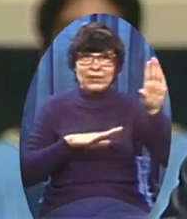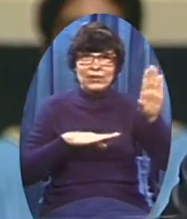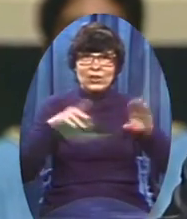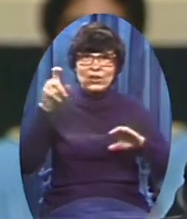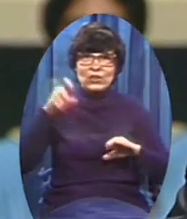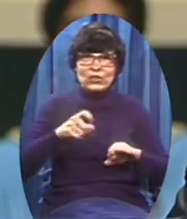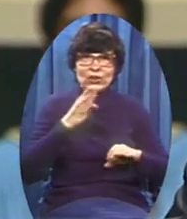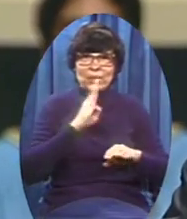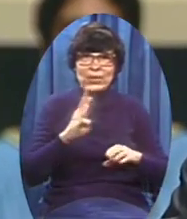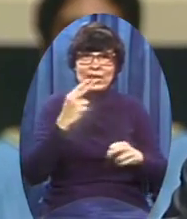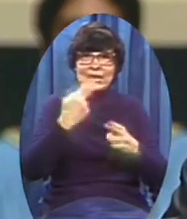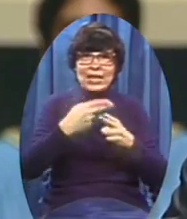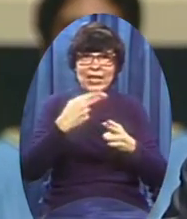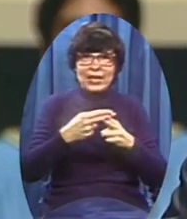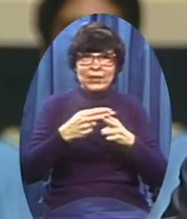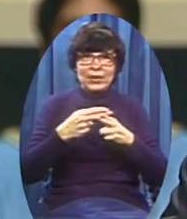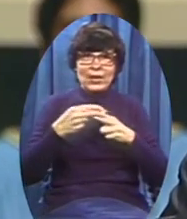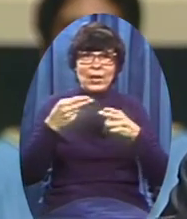to Miracle Mountain.